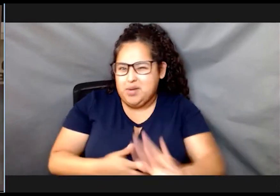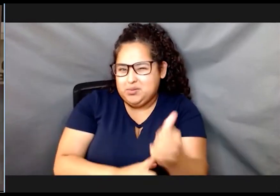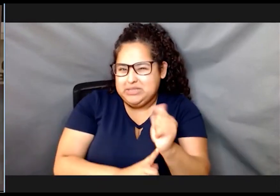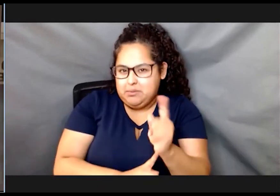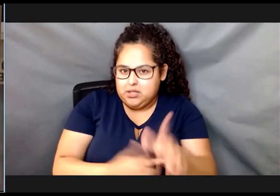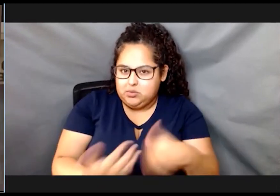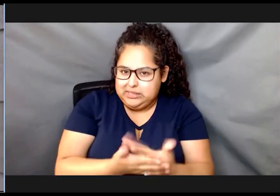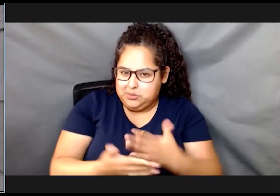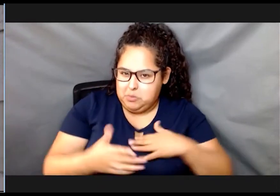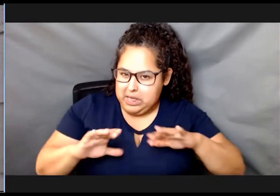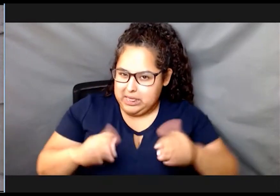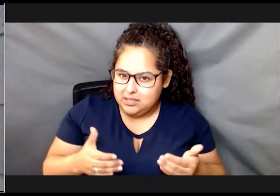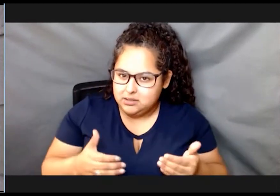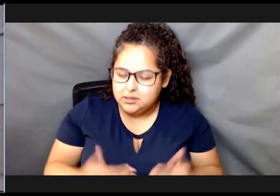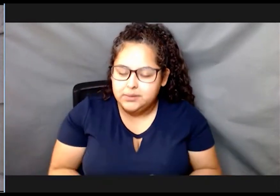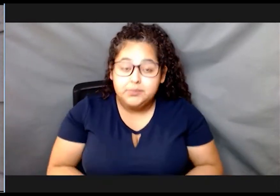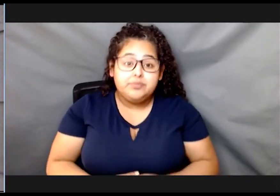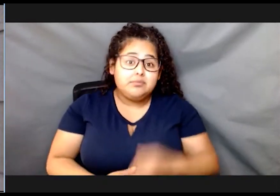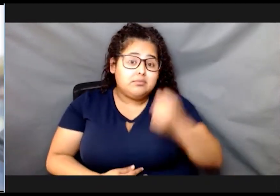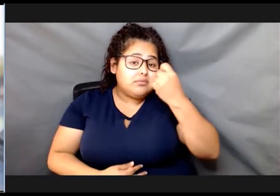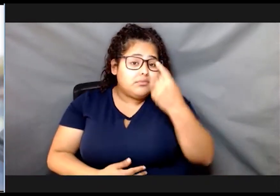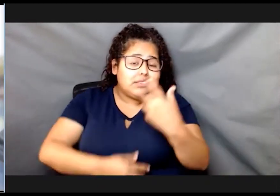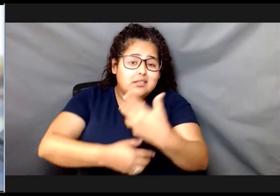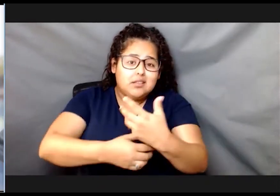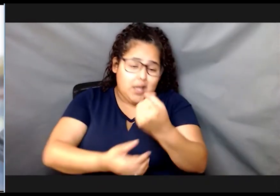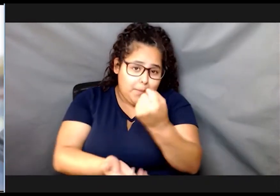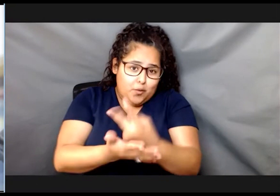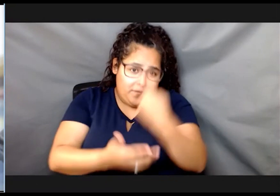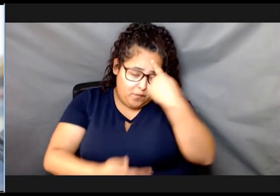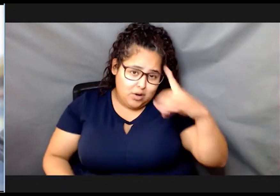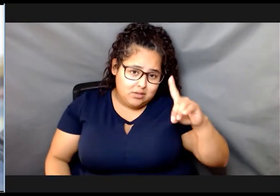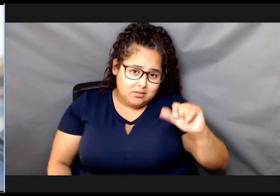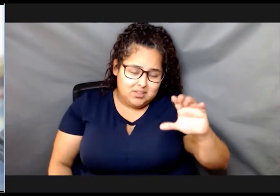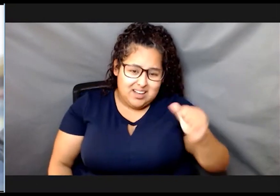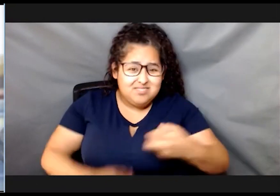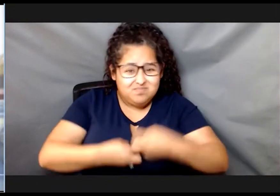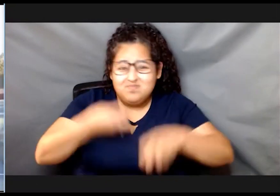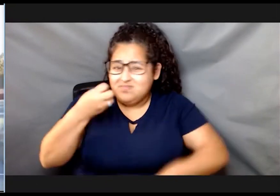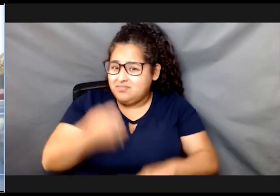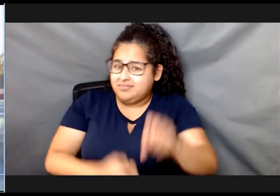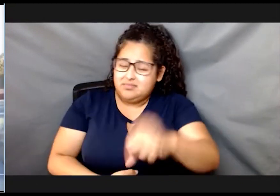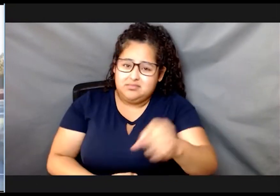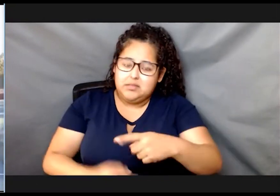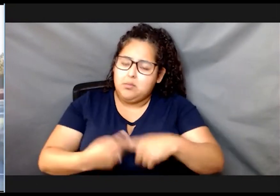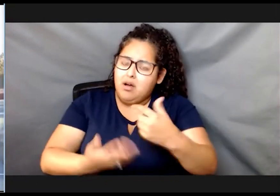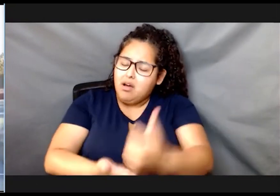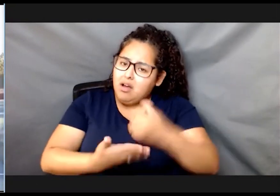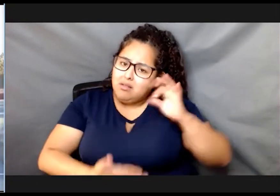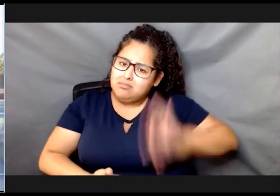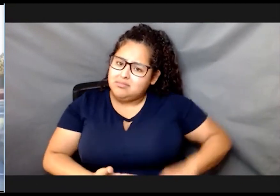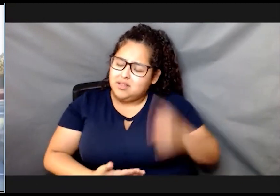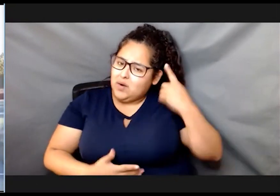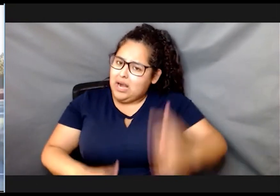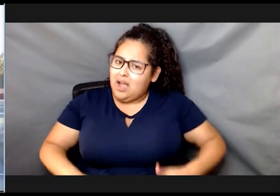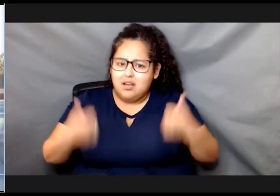to my class. Getting DACA was a little bit hard. It definitely has helped me throughout life.